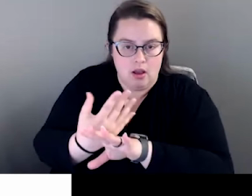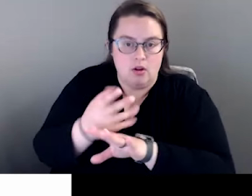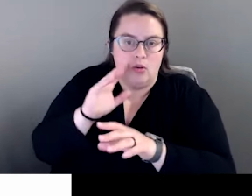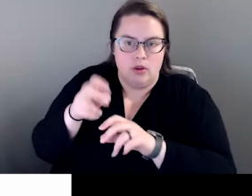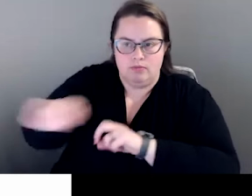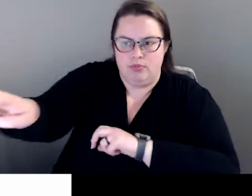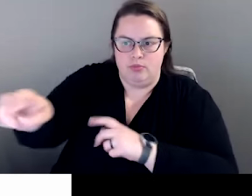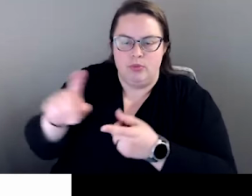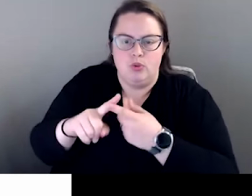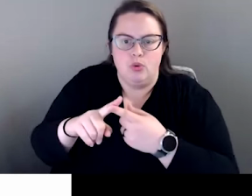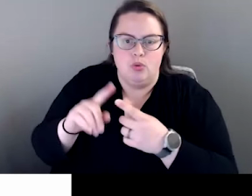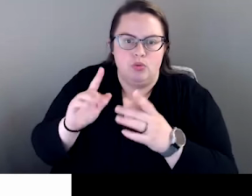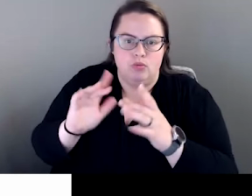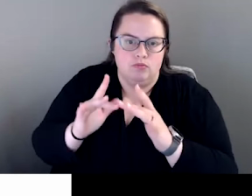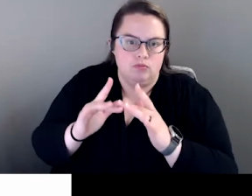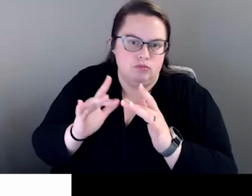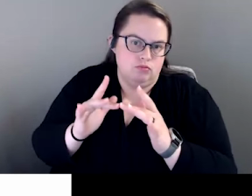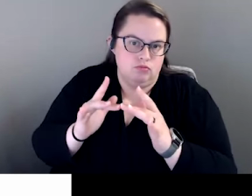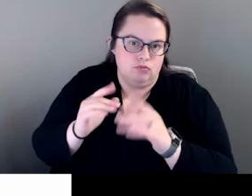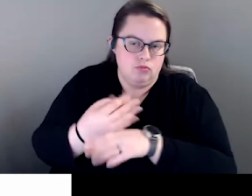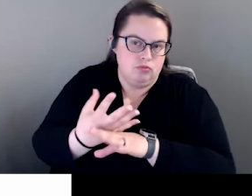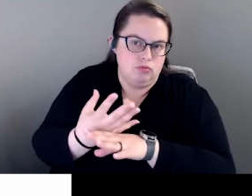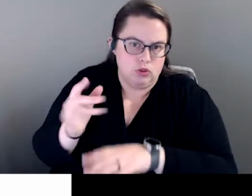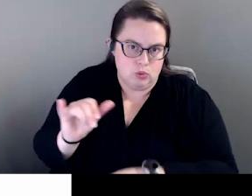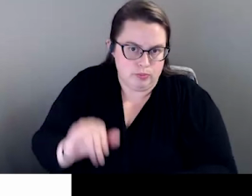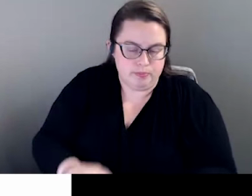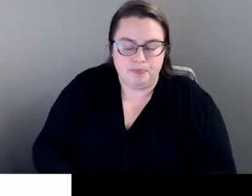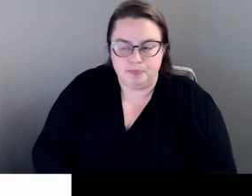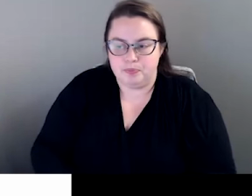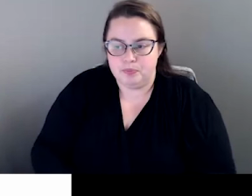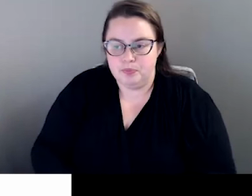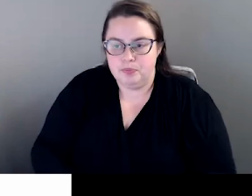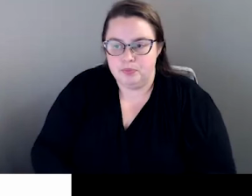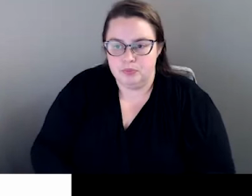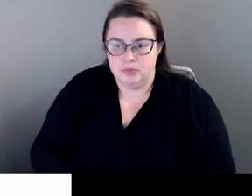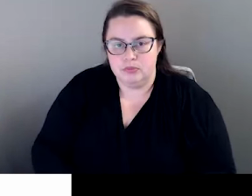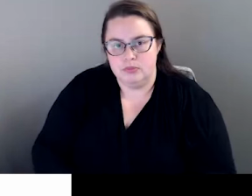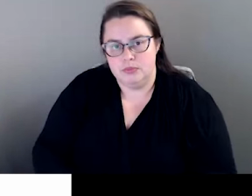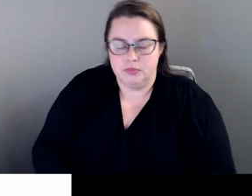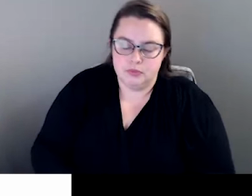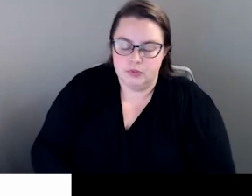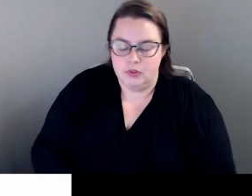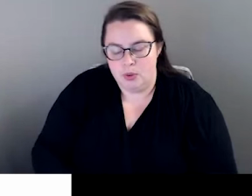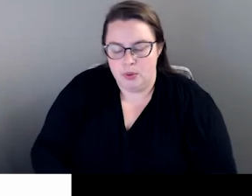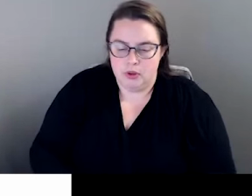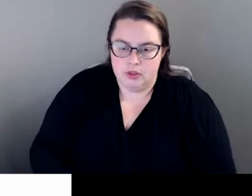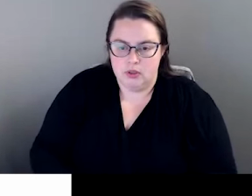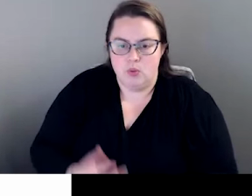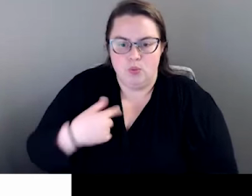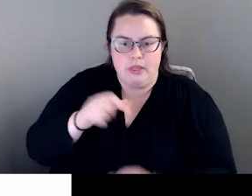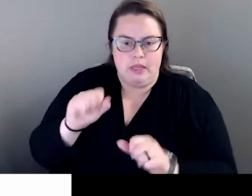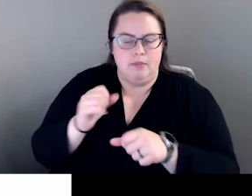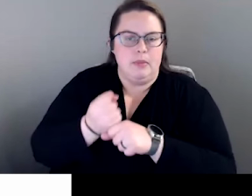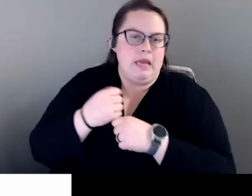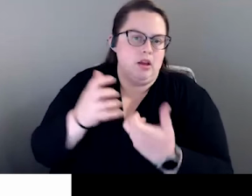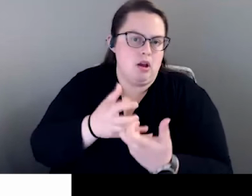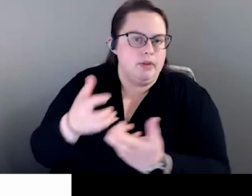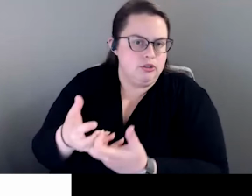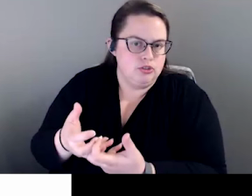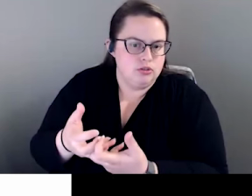a virtual or something like that too. So it's, we can make accommodations, I'll say it that way.